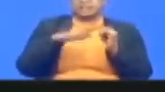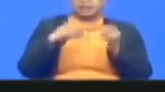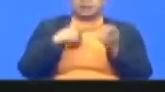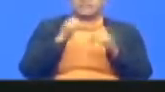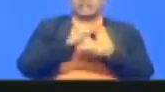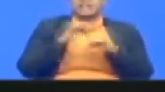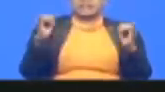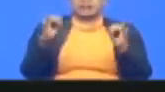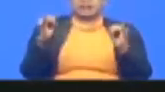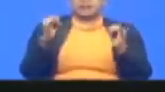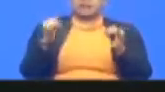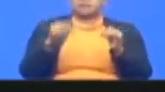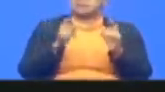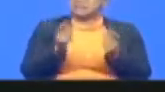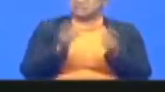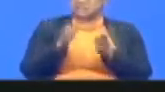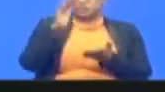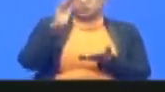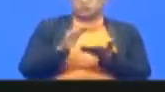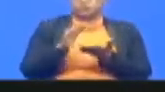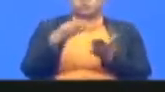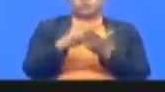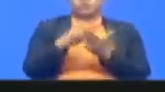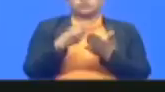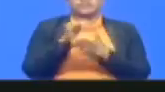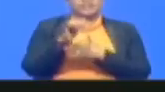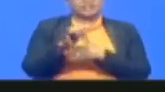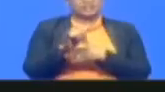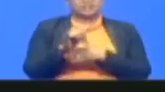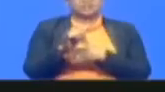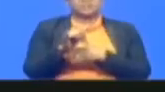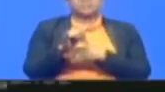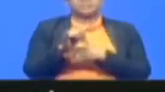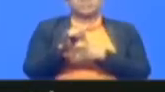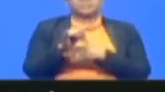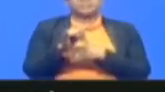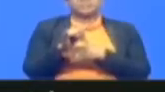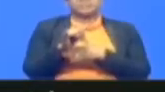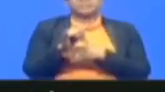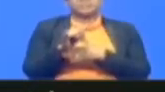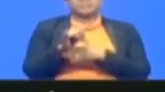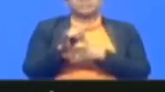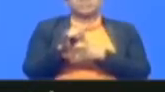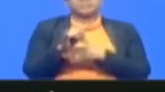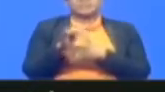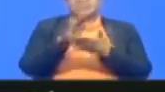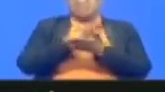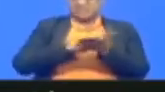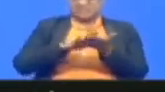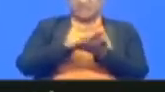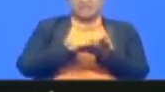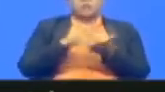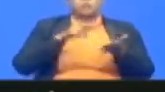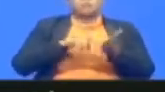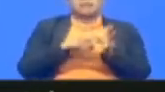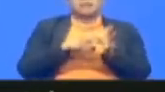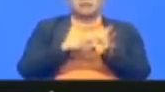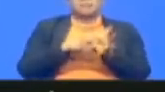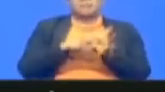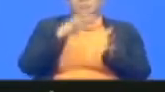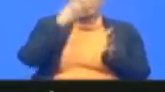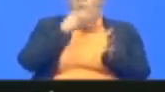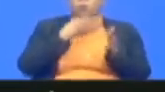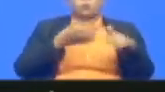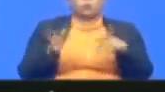and ideally leading to reduced costs of the commodity. And basically what we're saying is the old model did not work, where you